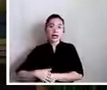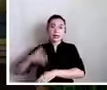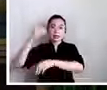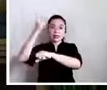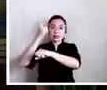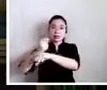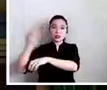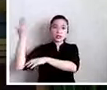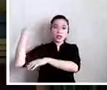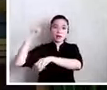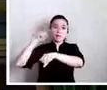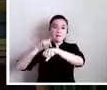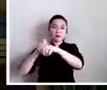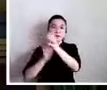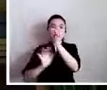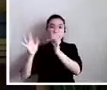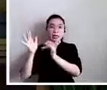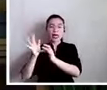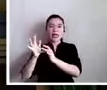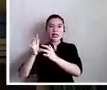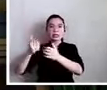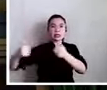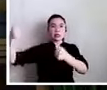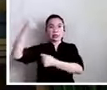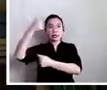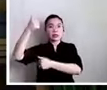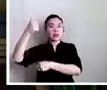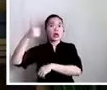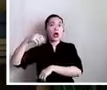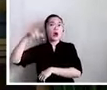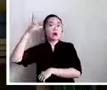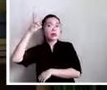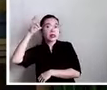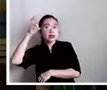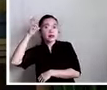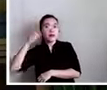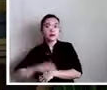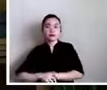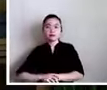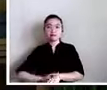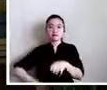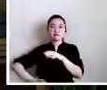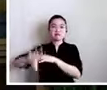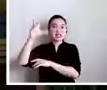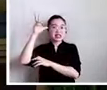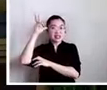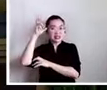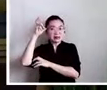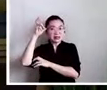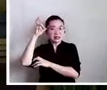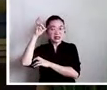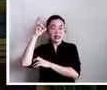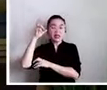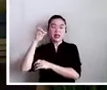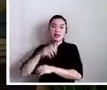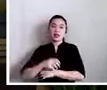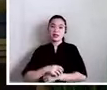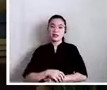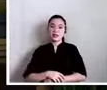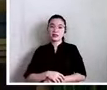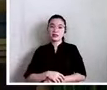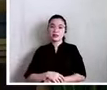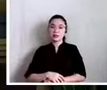of the demons, no? So, si Satanas, ang demonyo, the devil, the evil one, no? So it